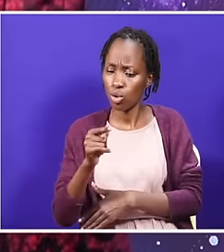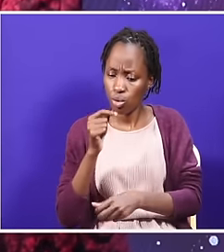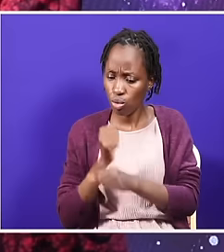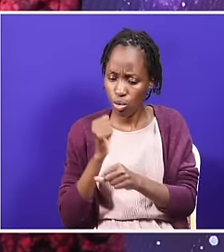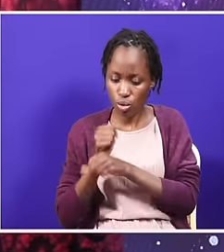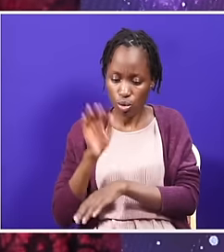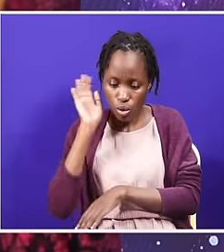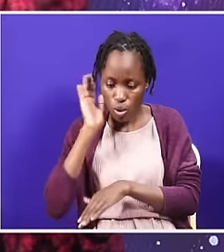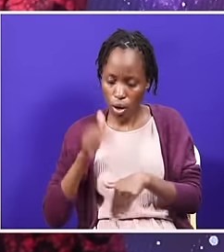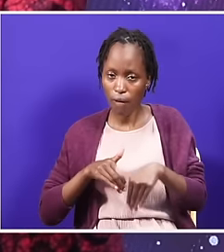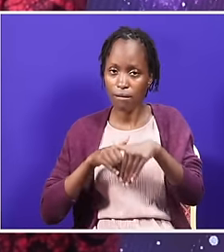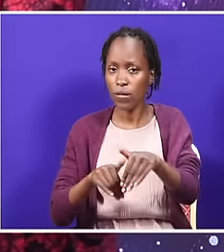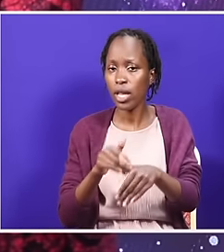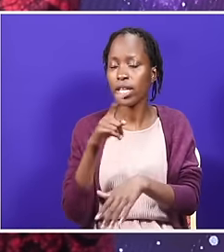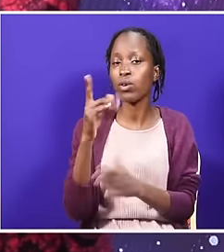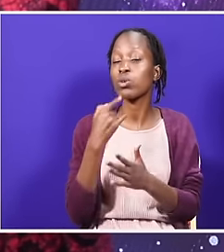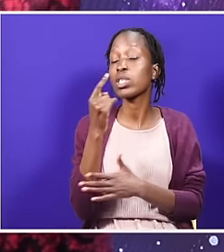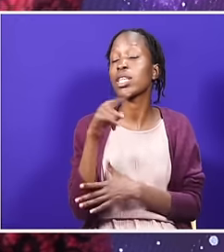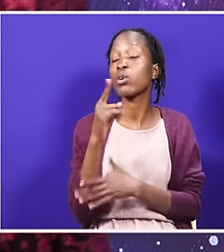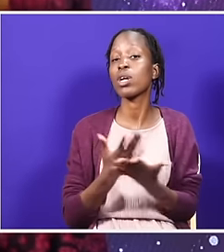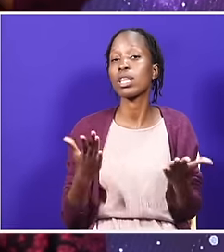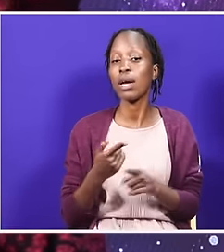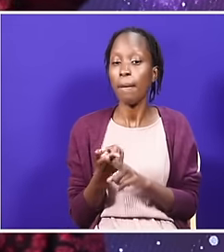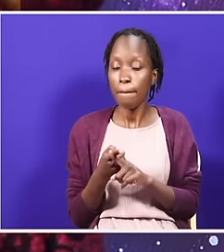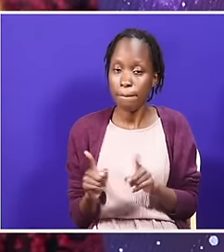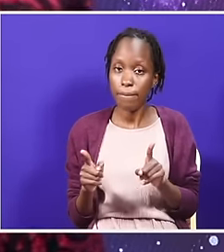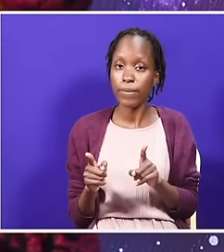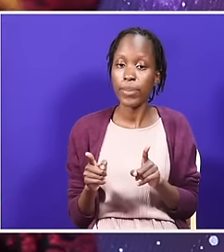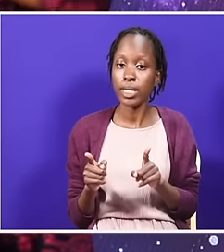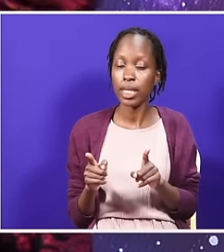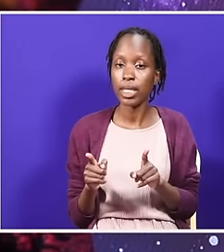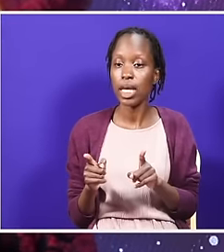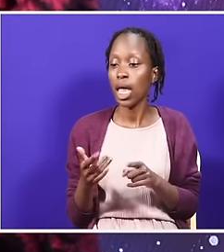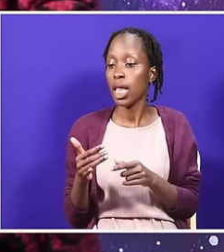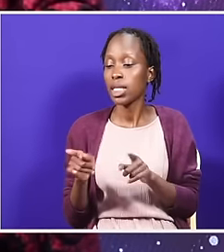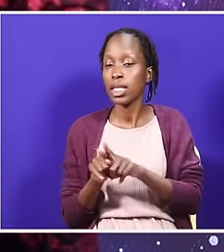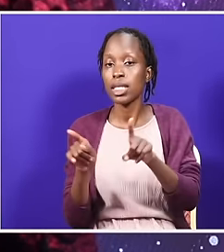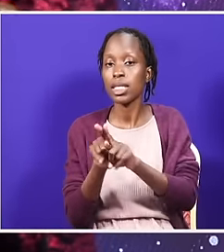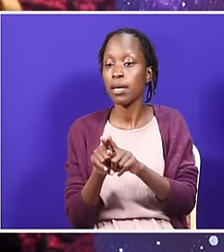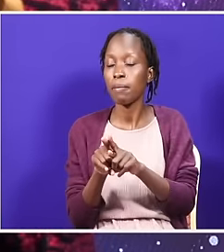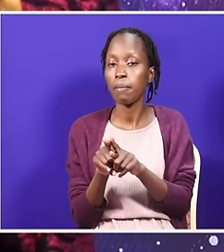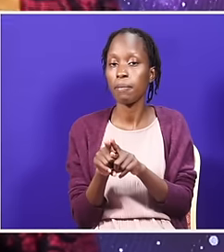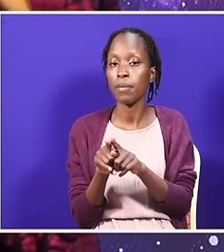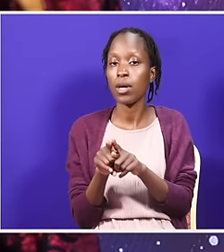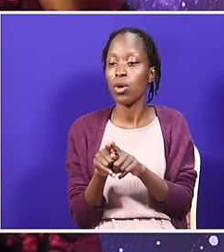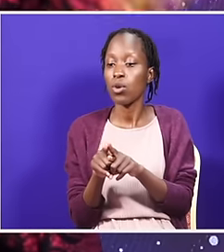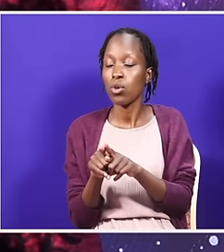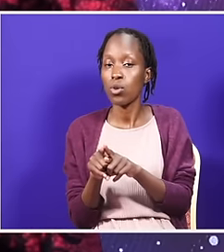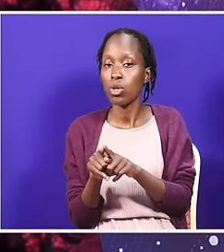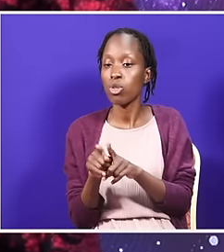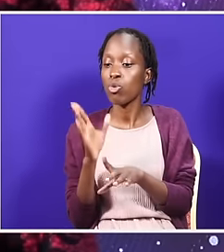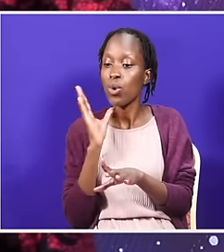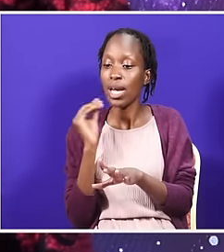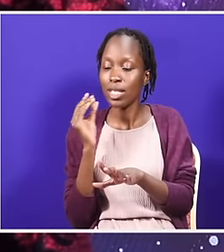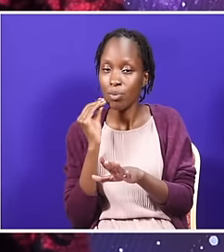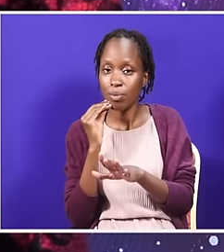and righteously. You said the right thing, but you reaped the result and of the ones who